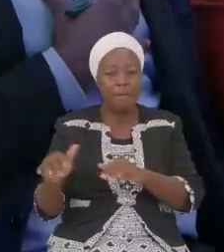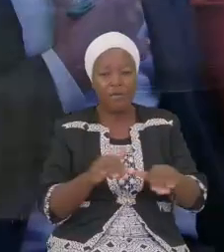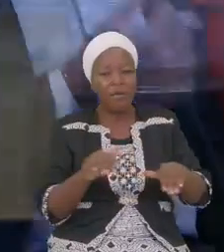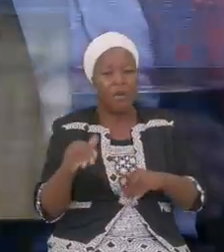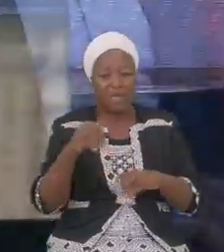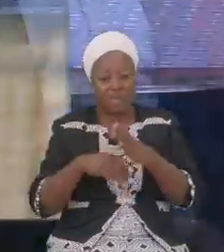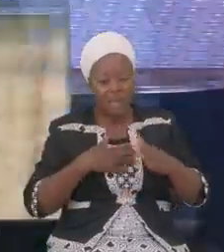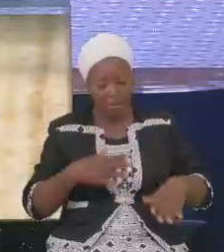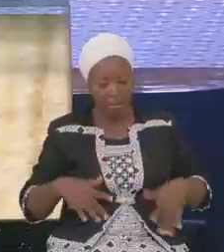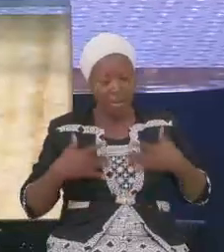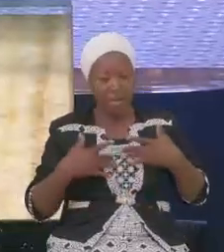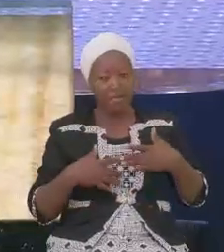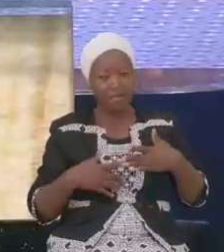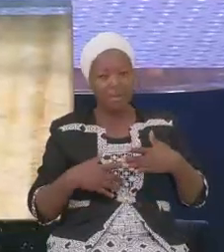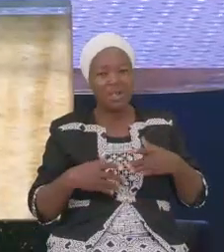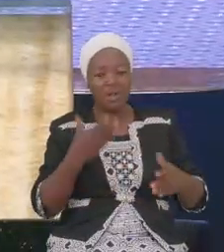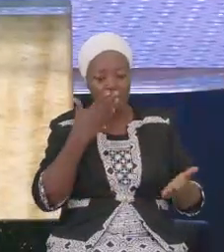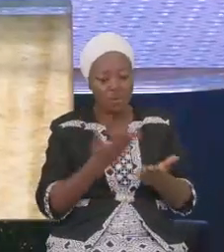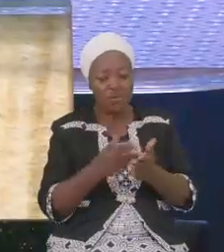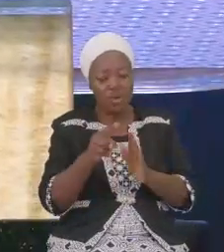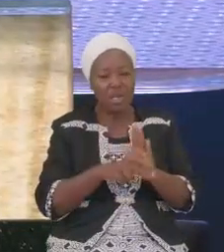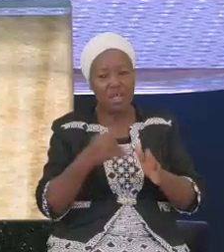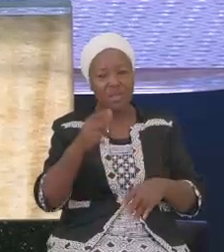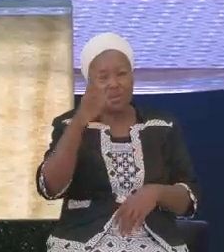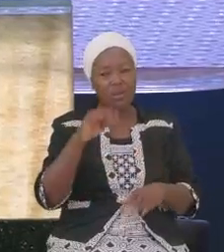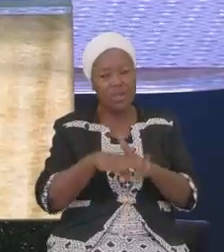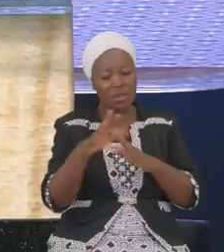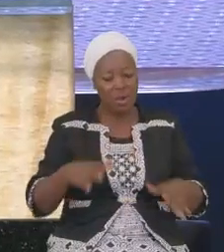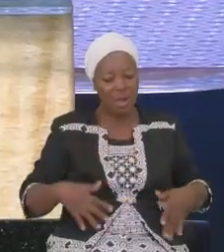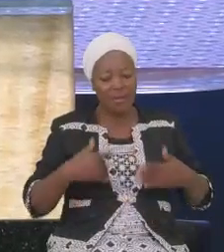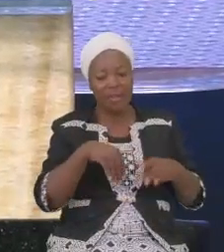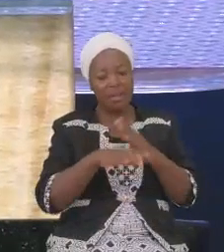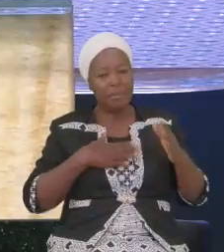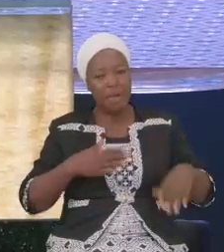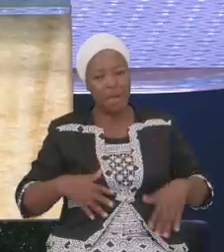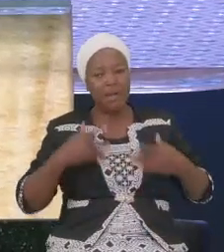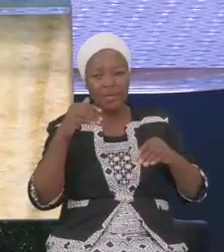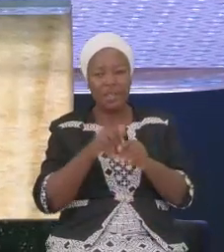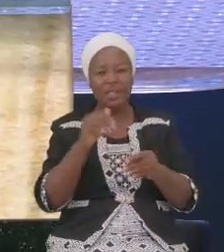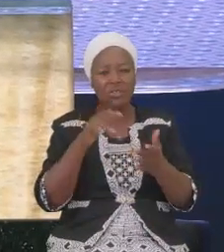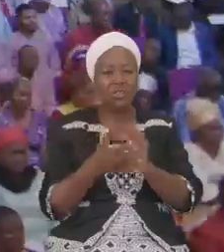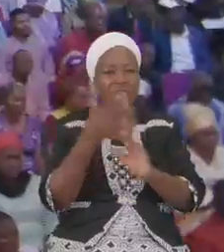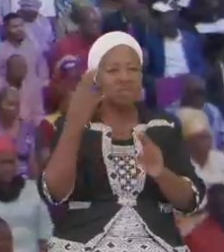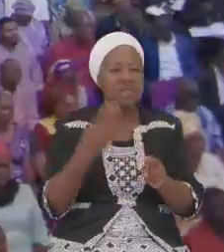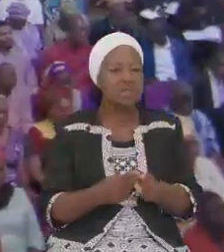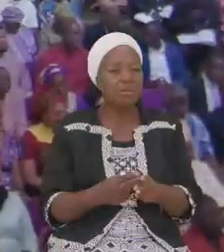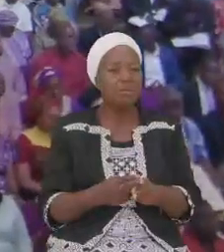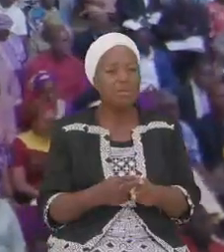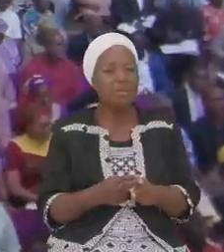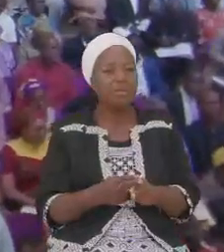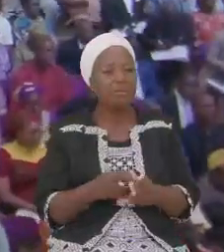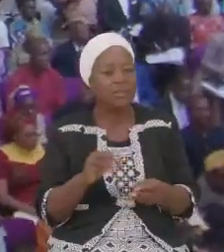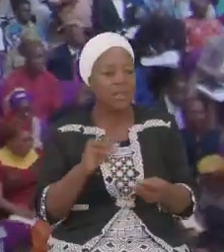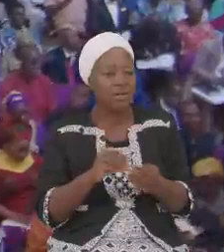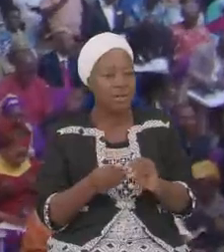Demonstration in my life. The goodness of God in your life, in my life, in Jesus' name. Point